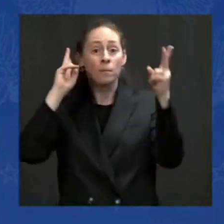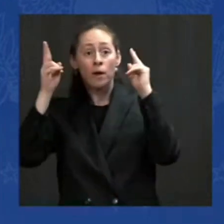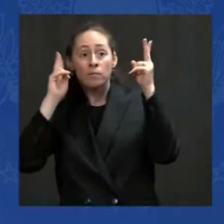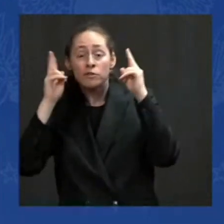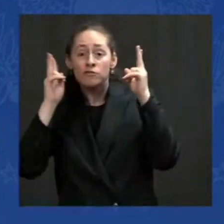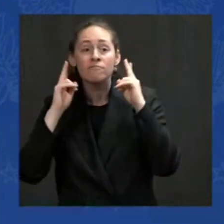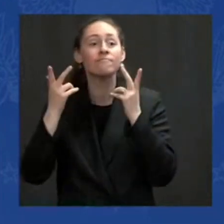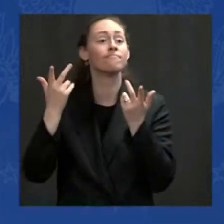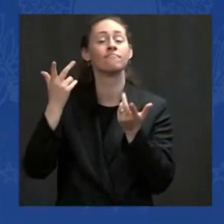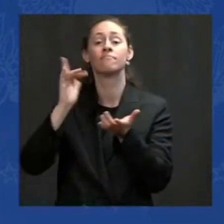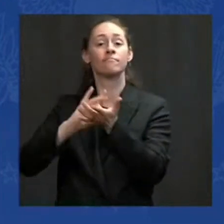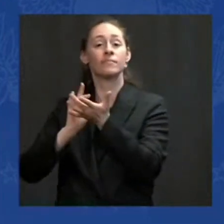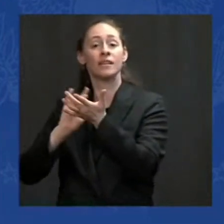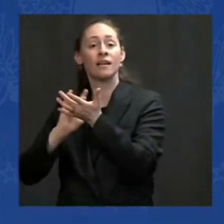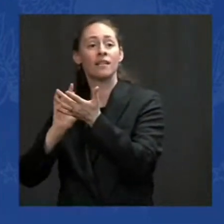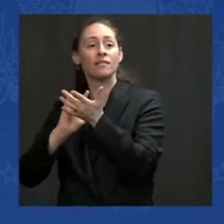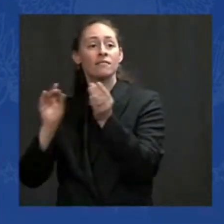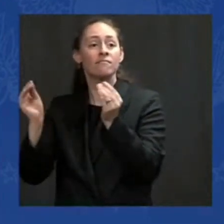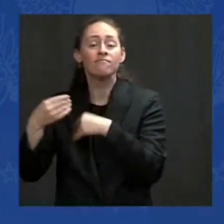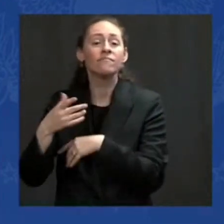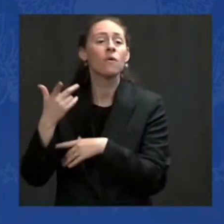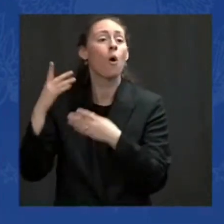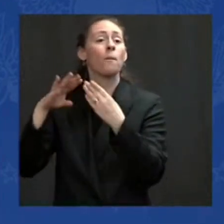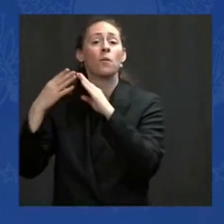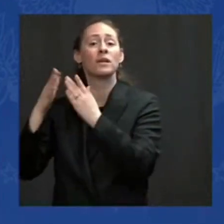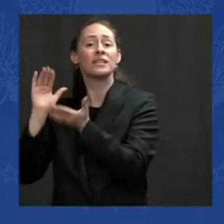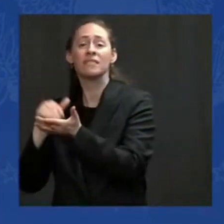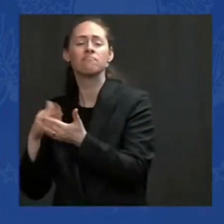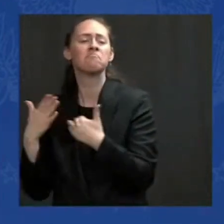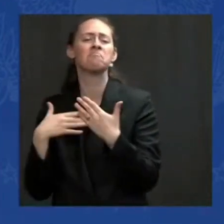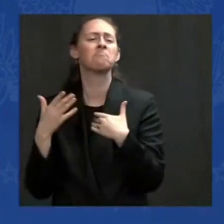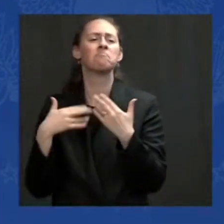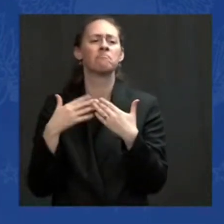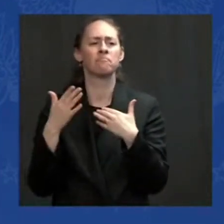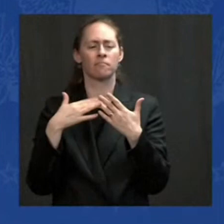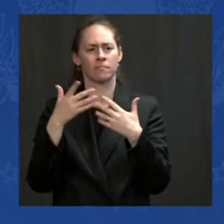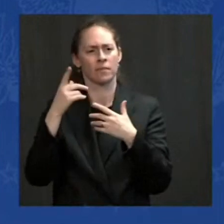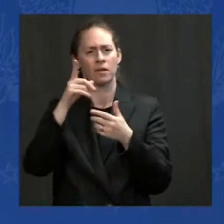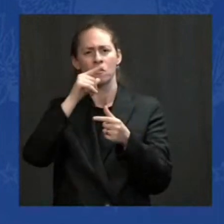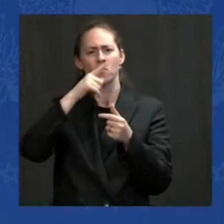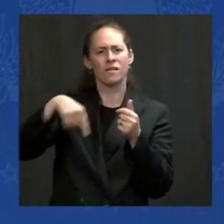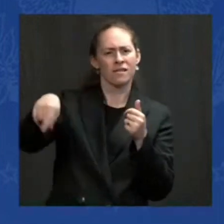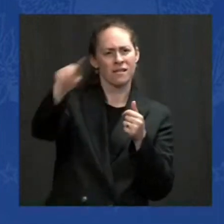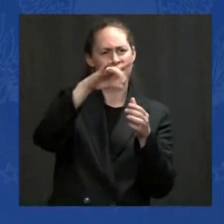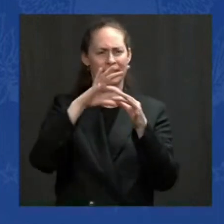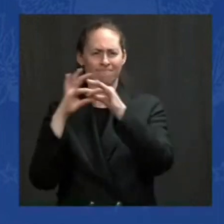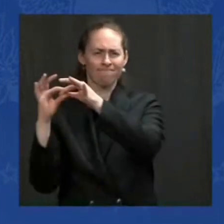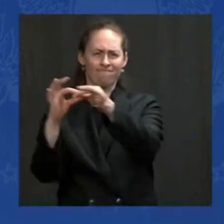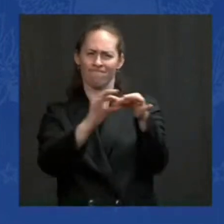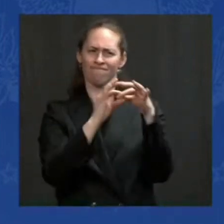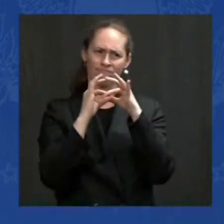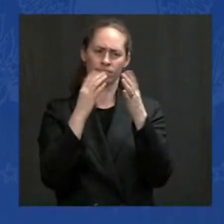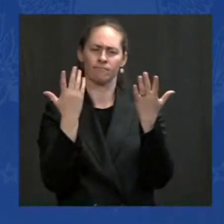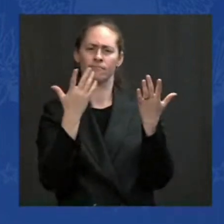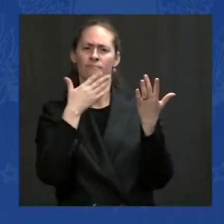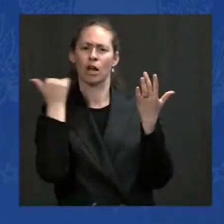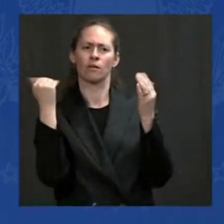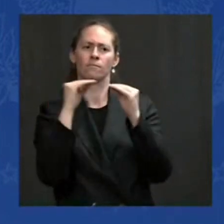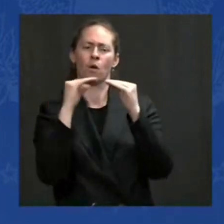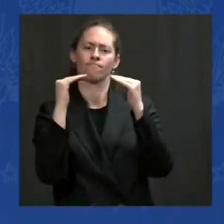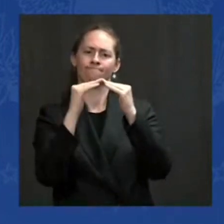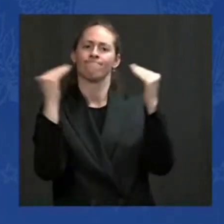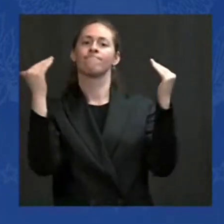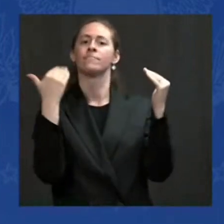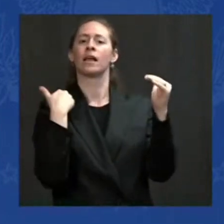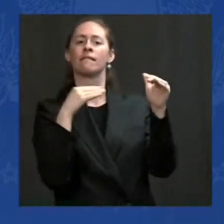community center, working together to build vaccine confidence and increase access. And importantly, we have to continue to